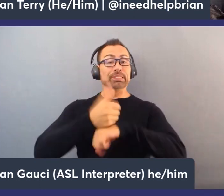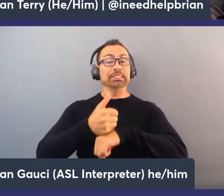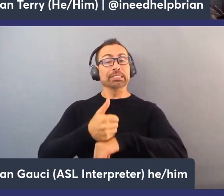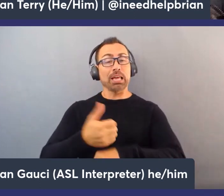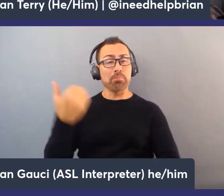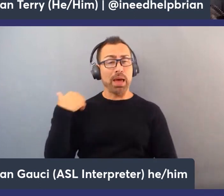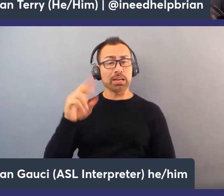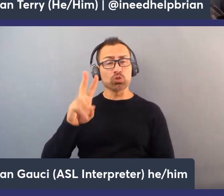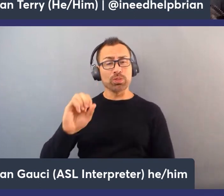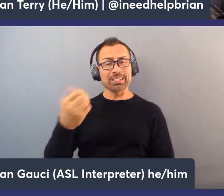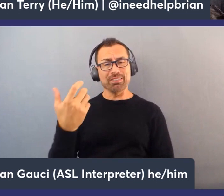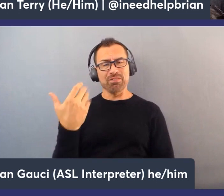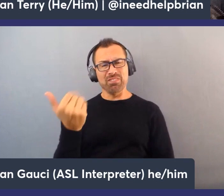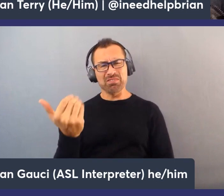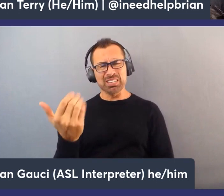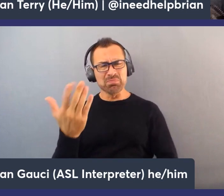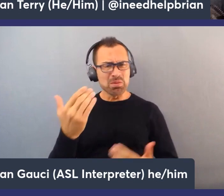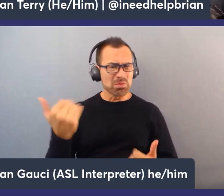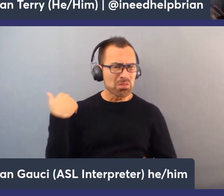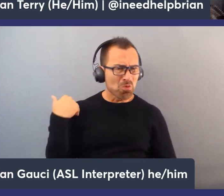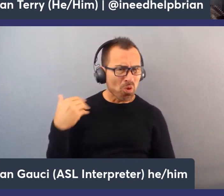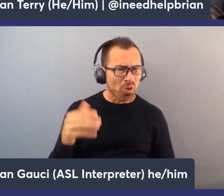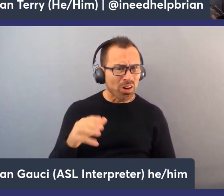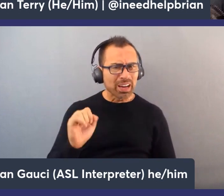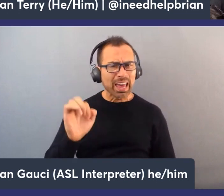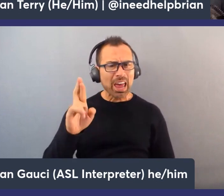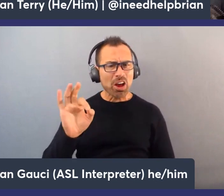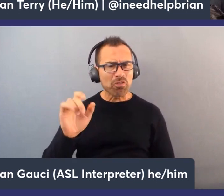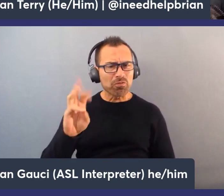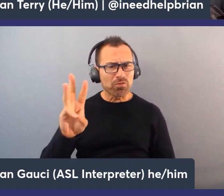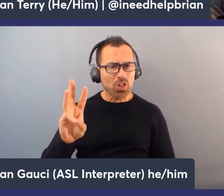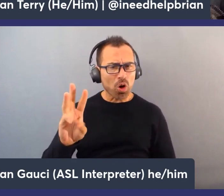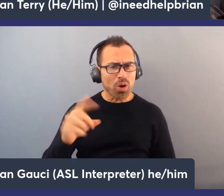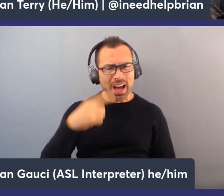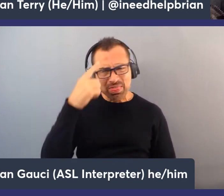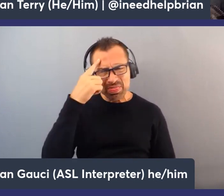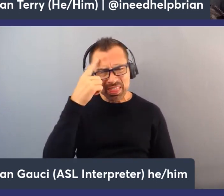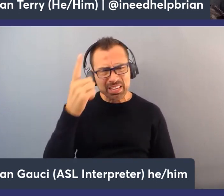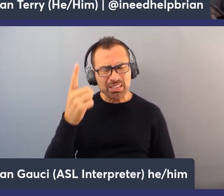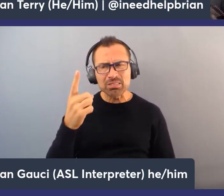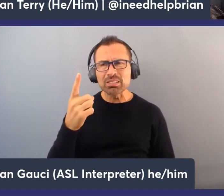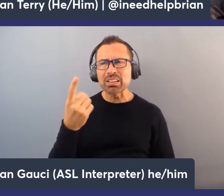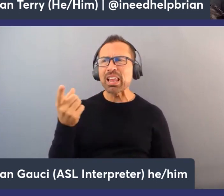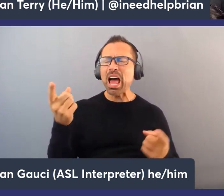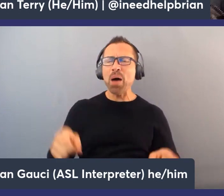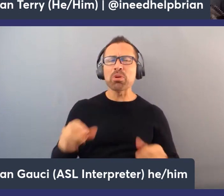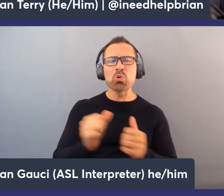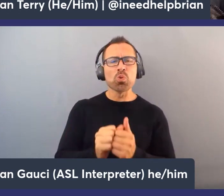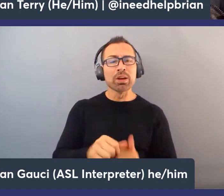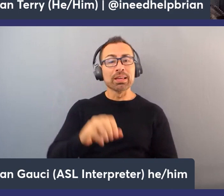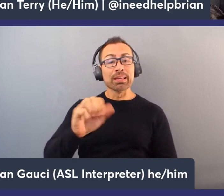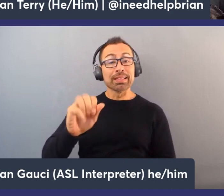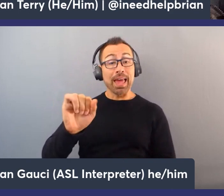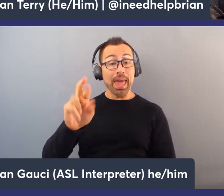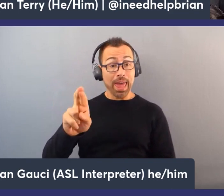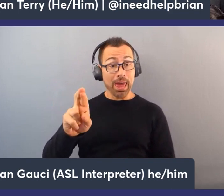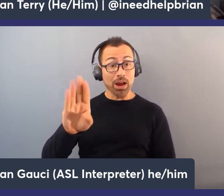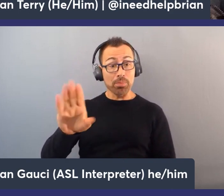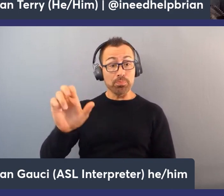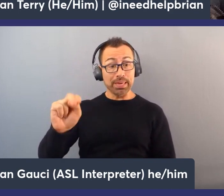earlier. And I want to say it came out of Airbnb. Wow. Um, but yeah, Airbnb donated it to